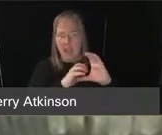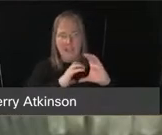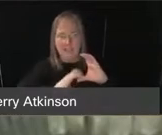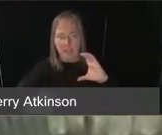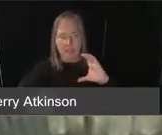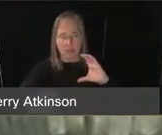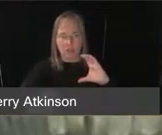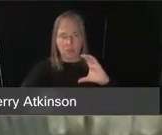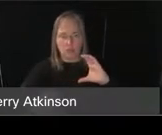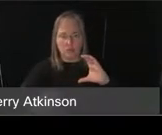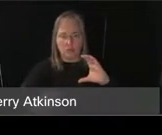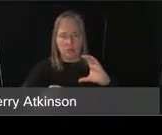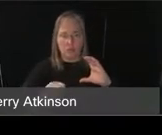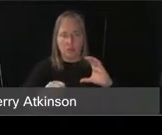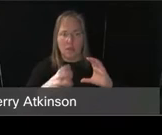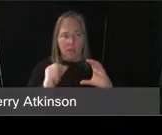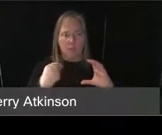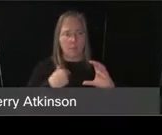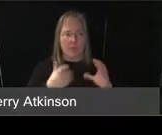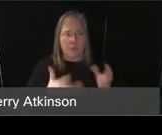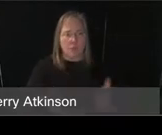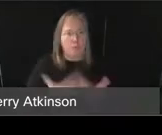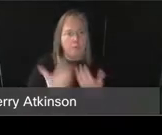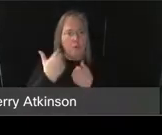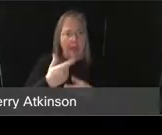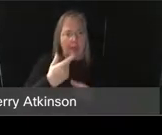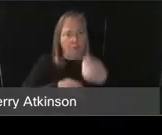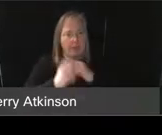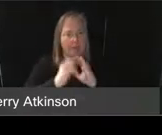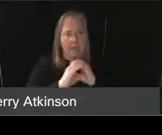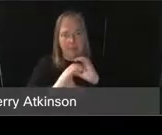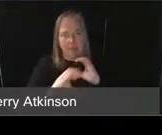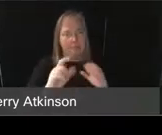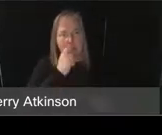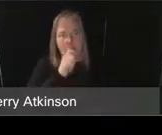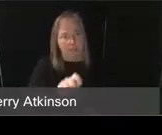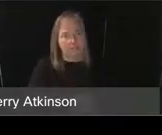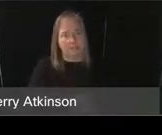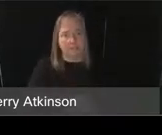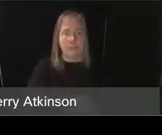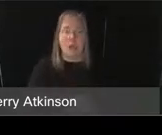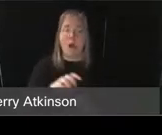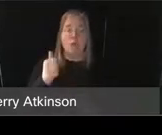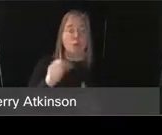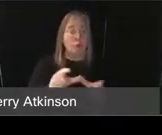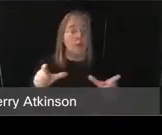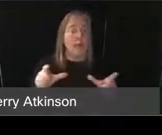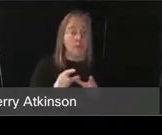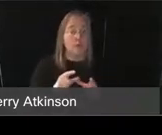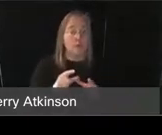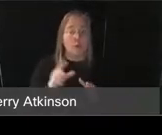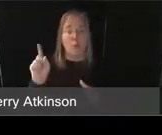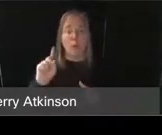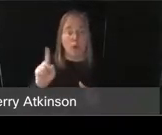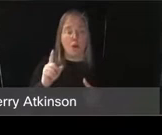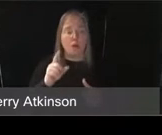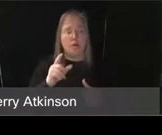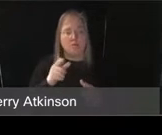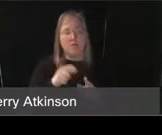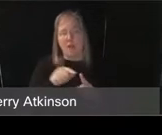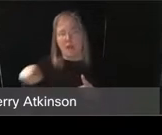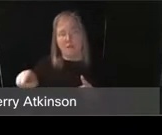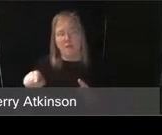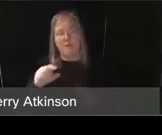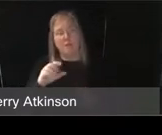pipe altogether. Another location that I want to give you a sample is off of Old Washington Road in Elkridge. It's Toomey